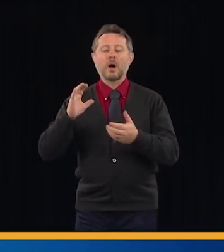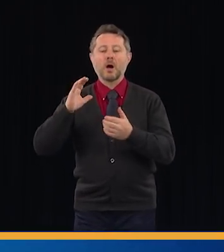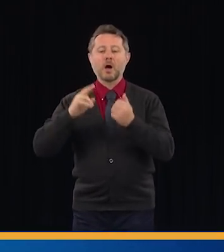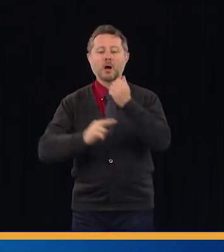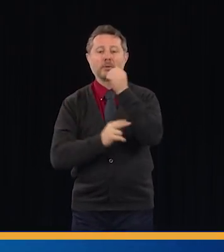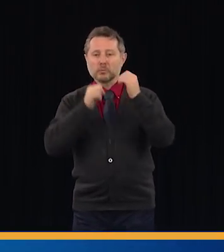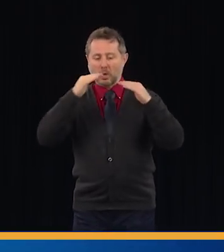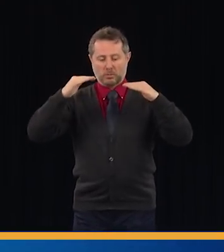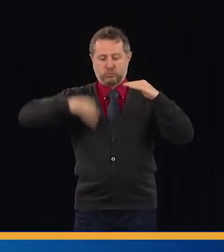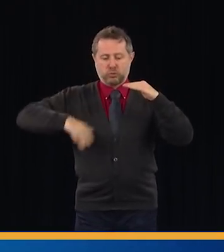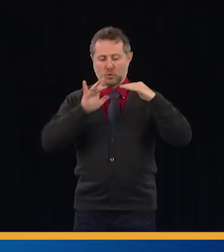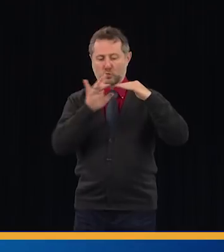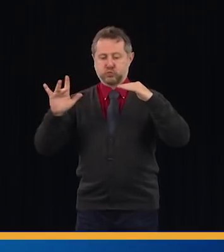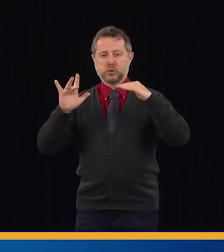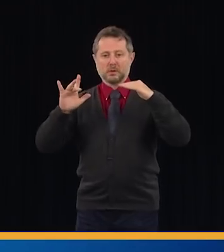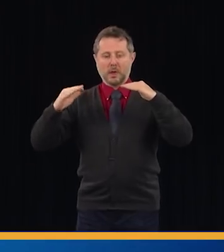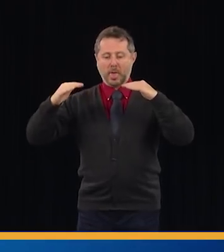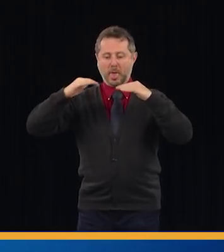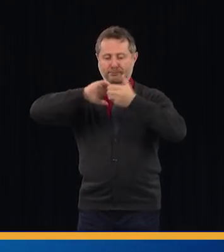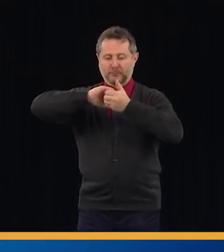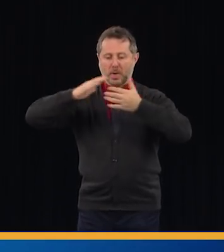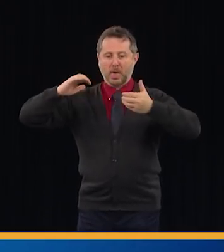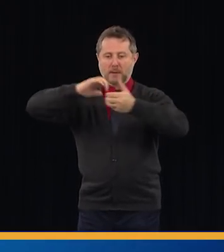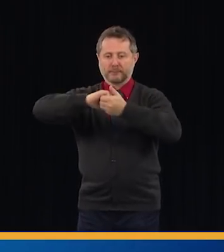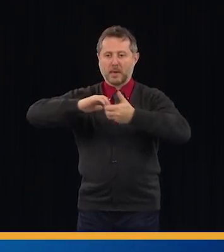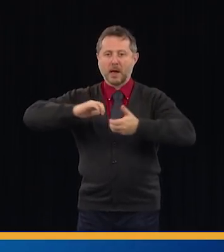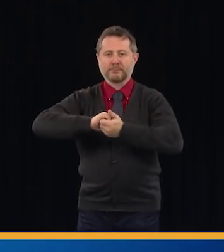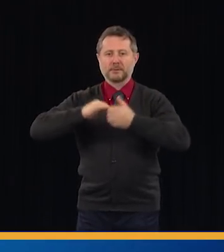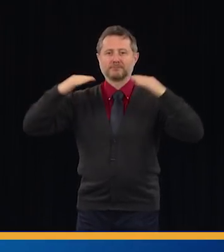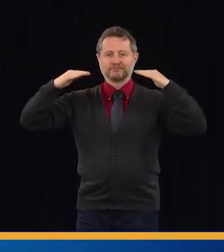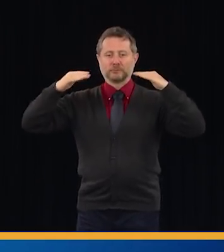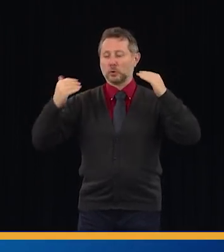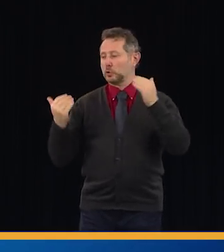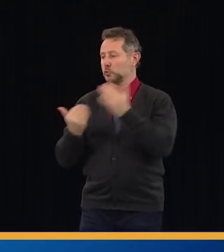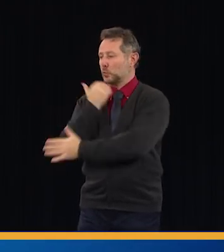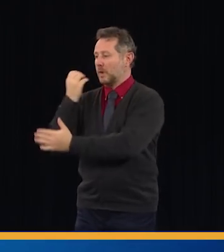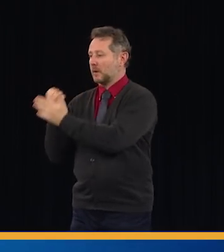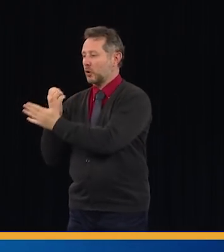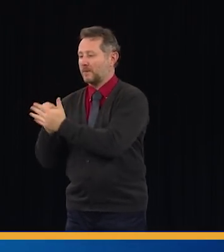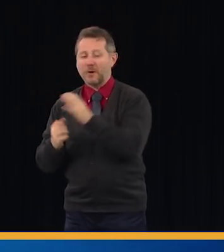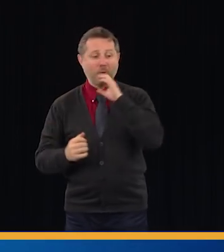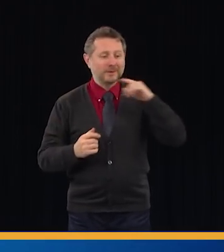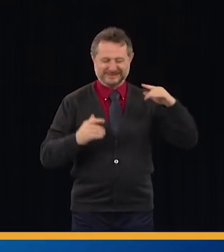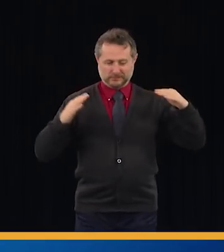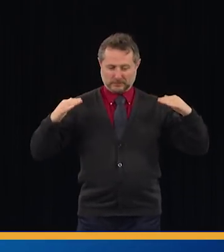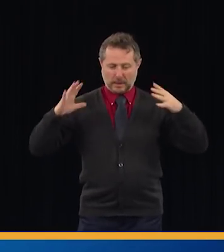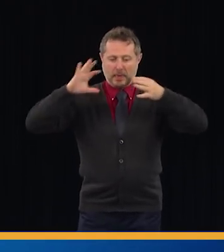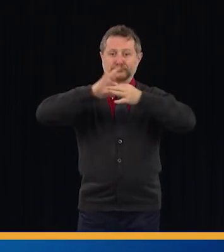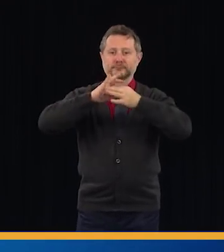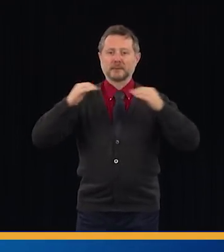today to the new economy, in my opinion. It's going to be a